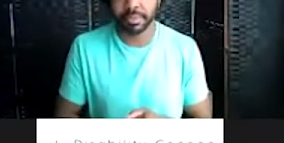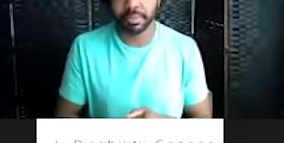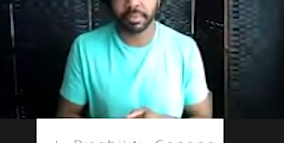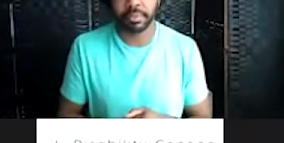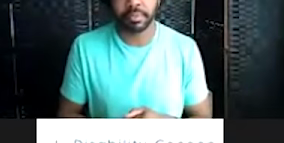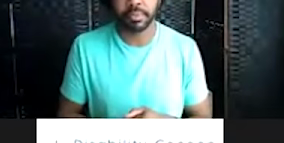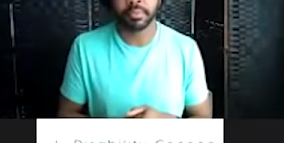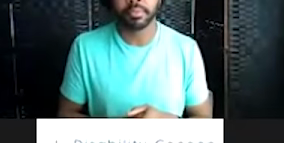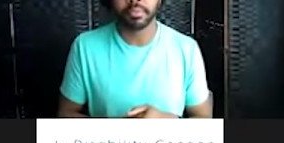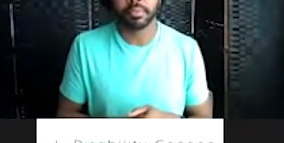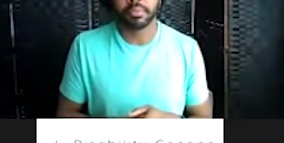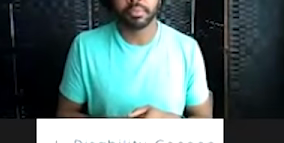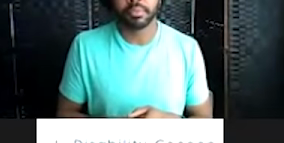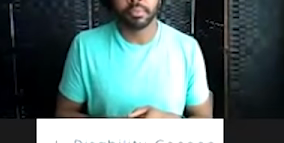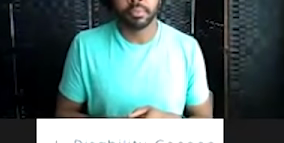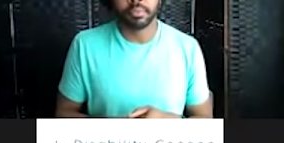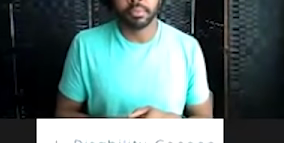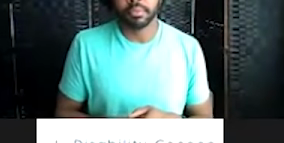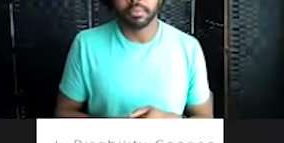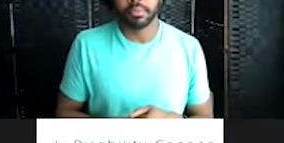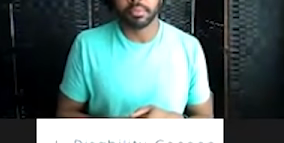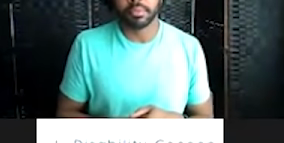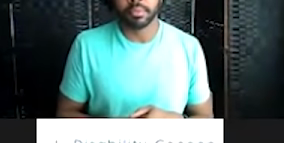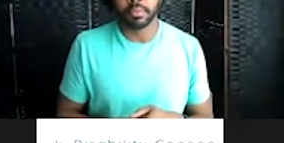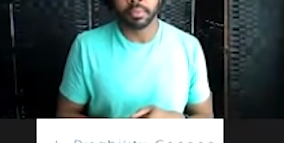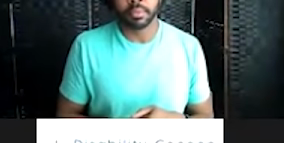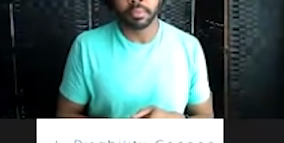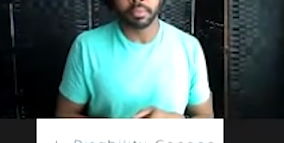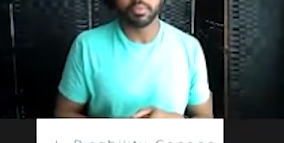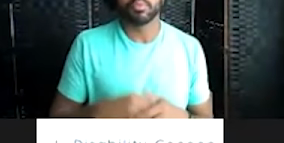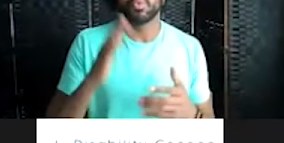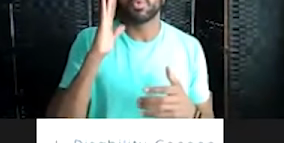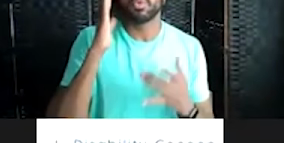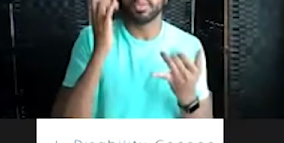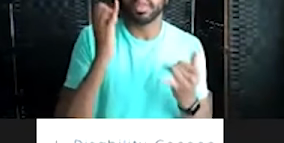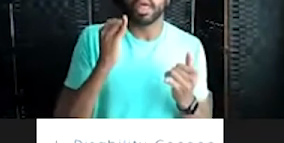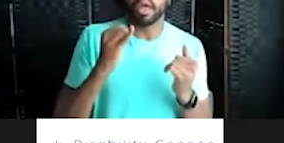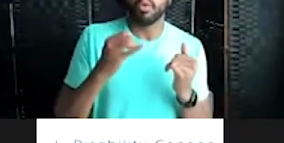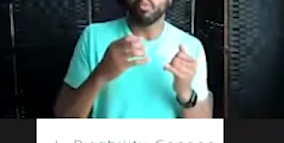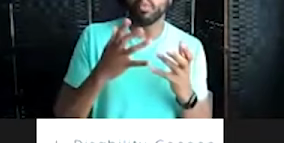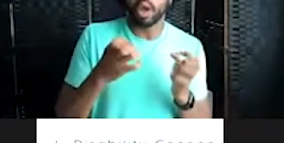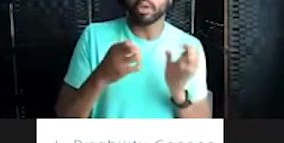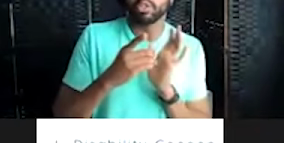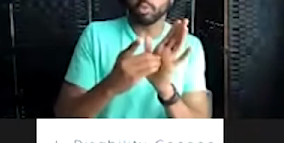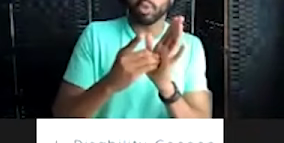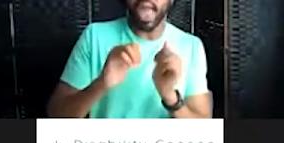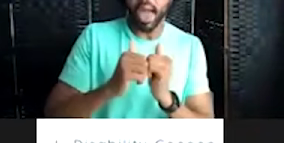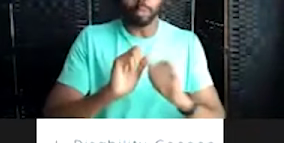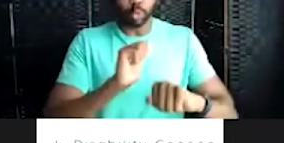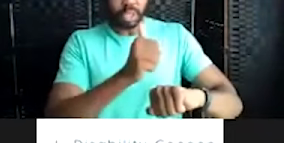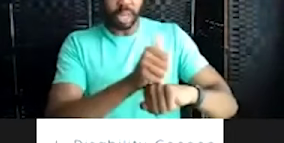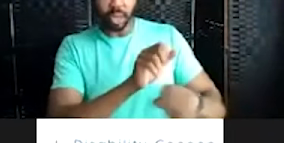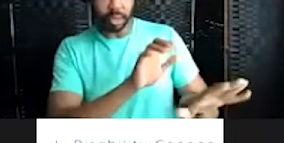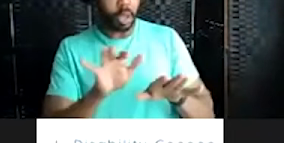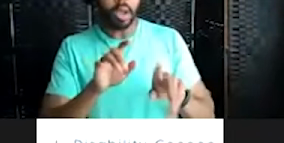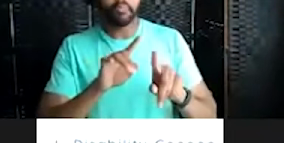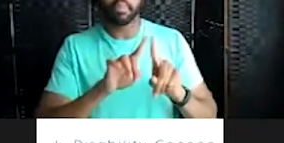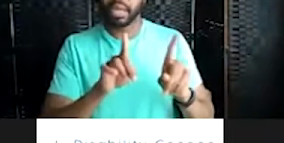and routines. I don't want to dive into that yet because we're actually going to demonstrate how you set those up. But it is important to know that you can set